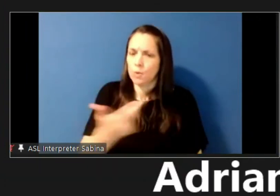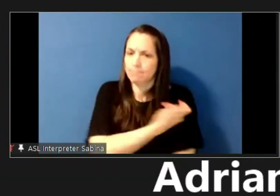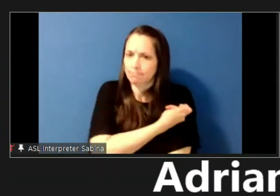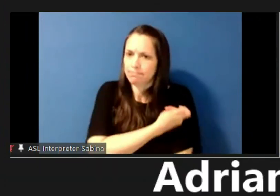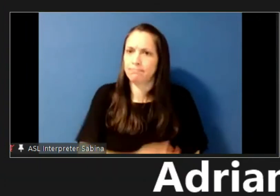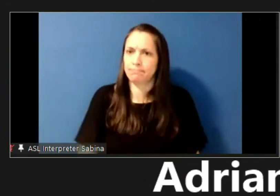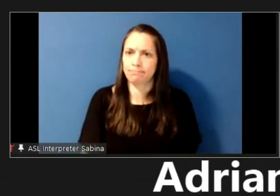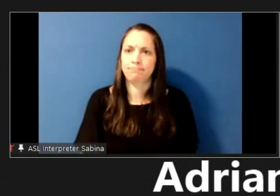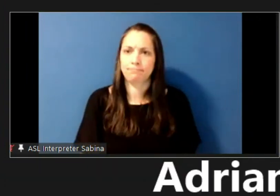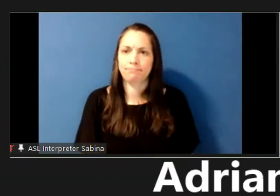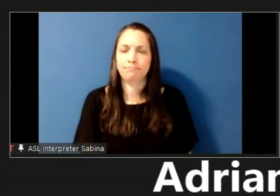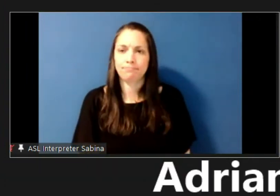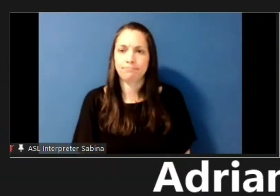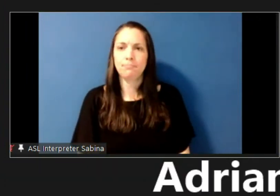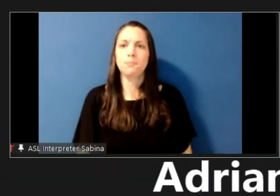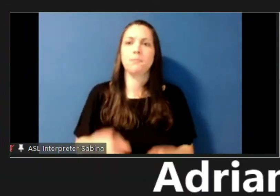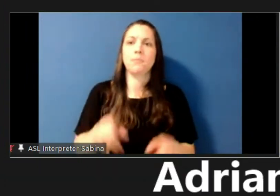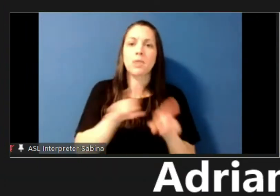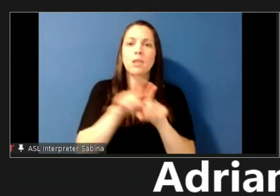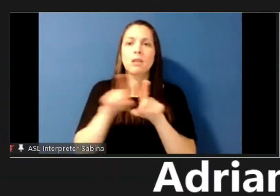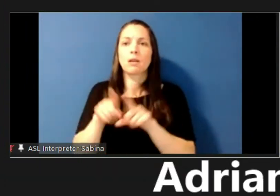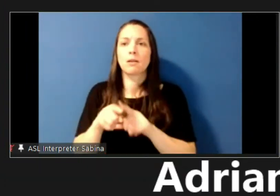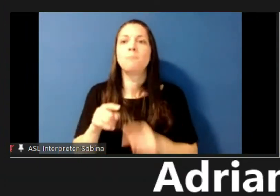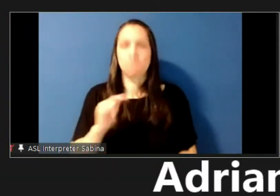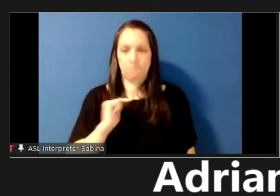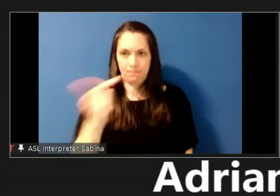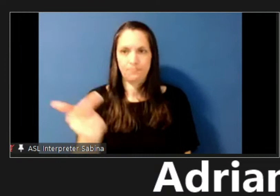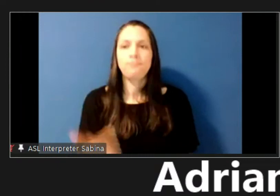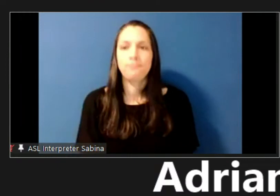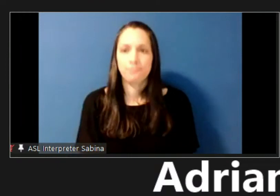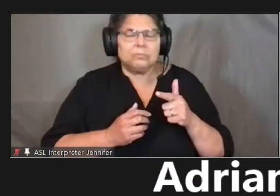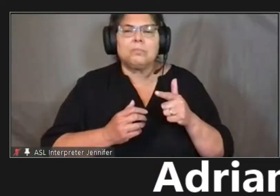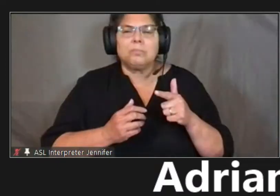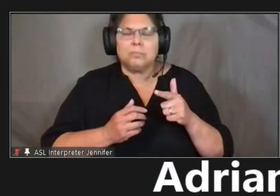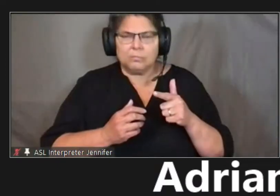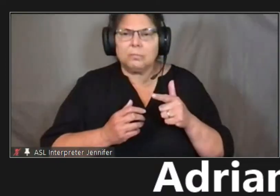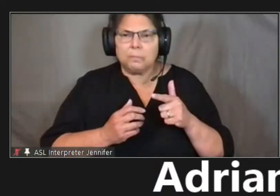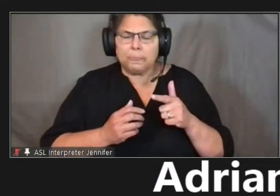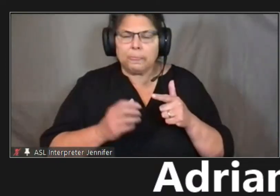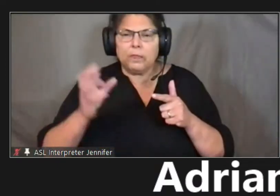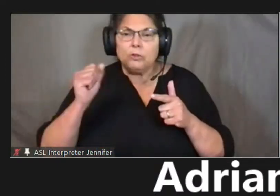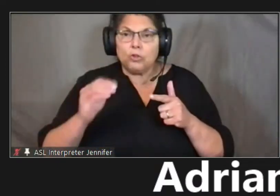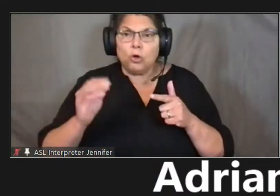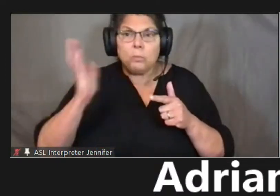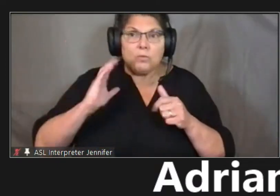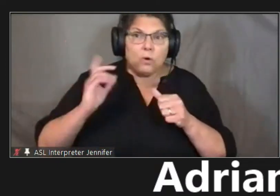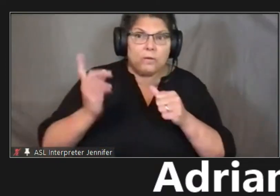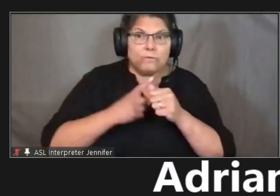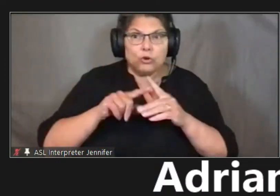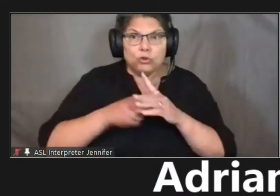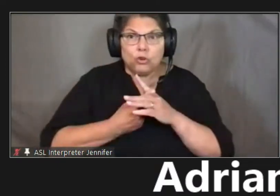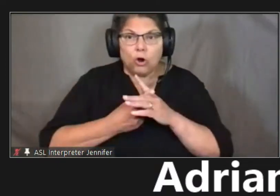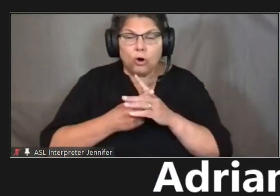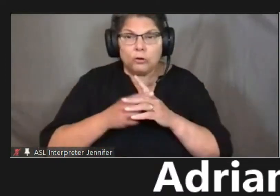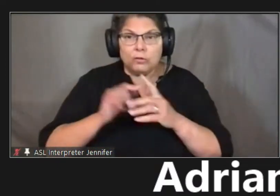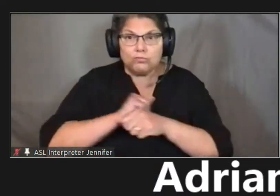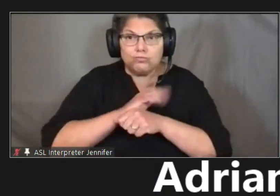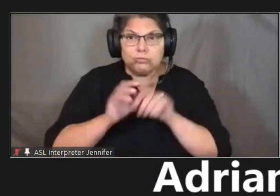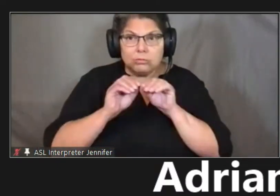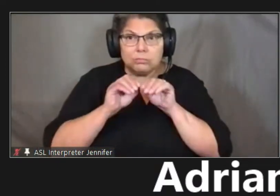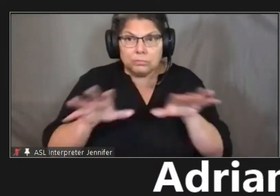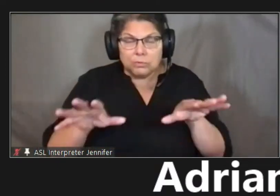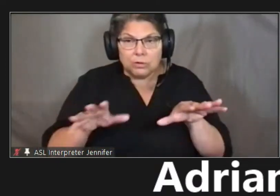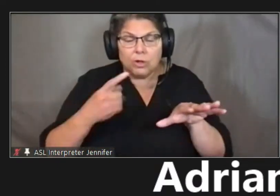And I also wanted to ask, earlier in the pandemic, there was a fear that if we dipped under a certain number of doses,